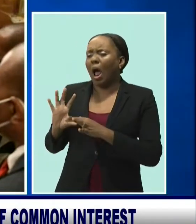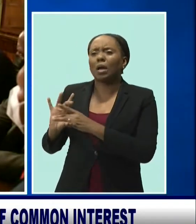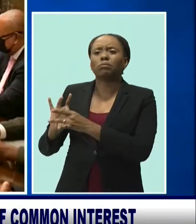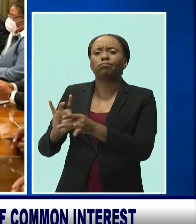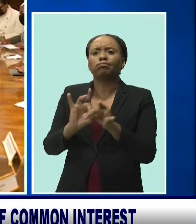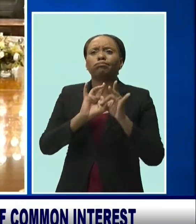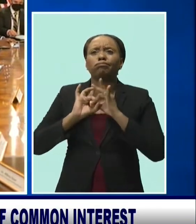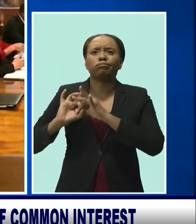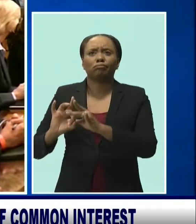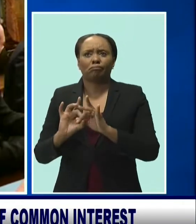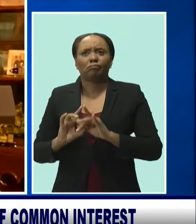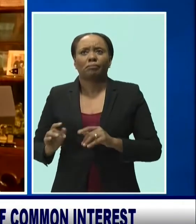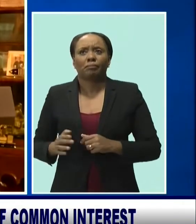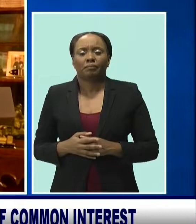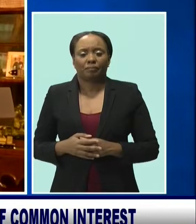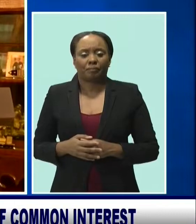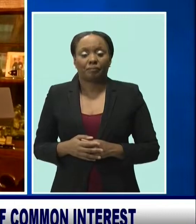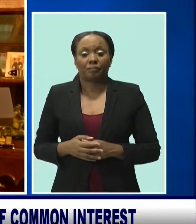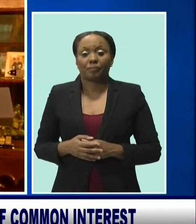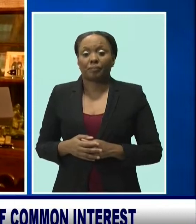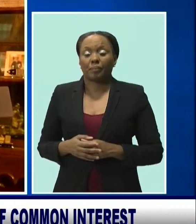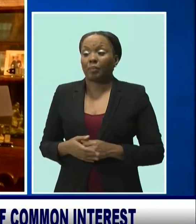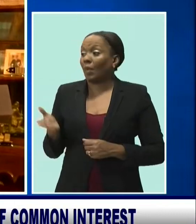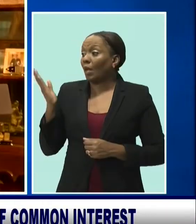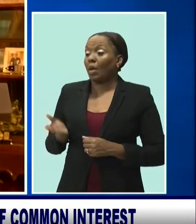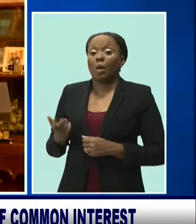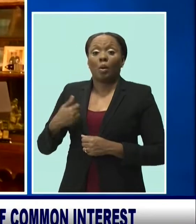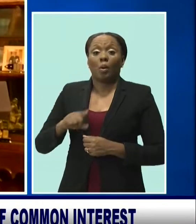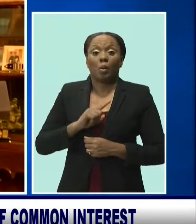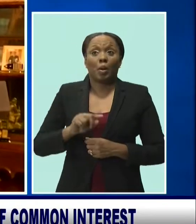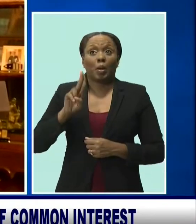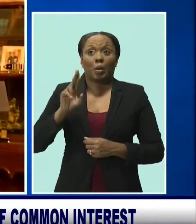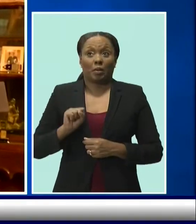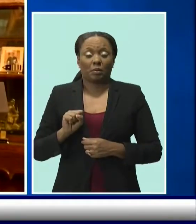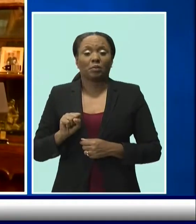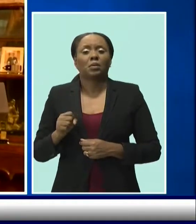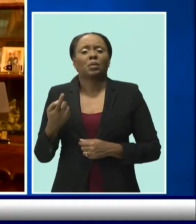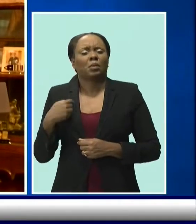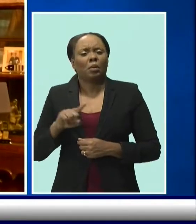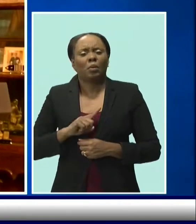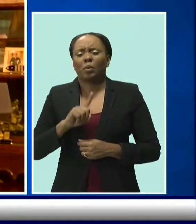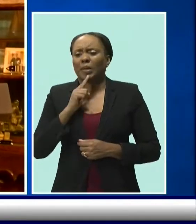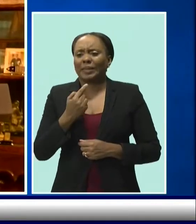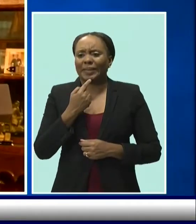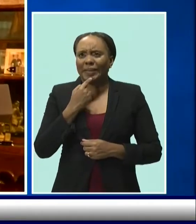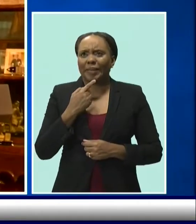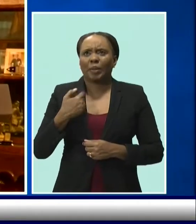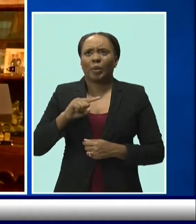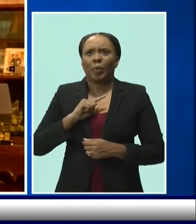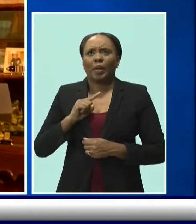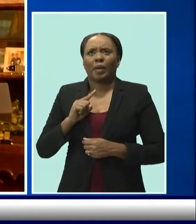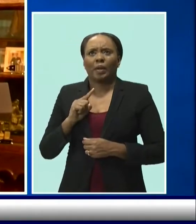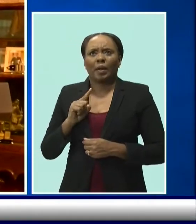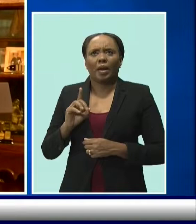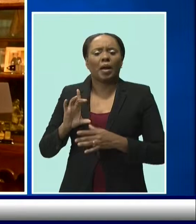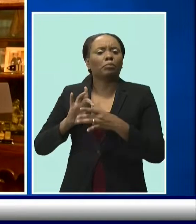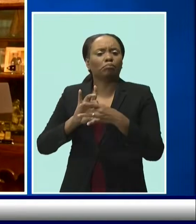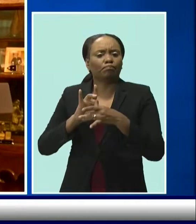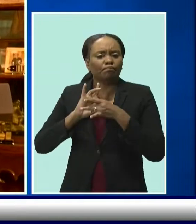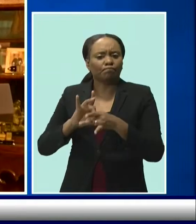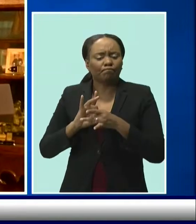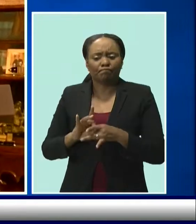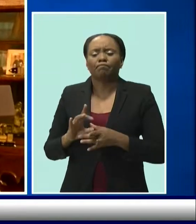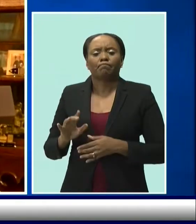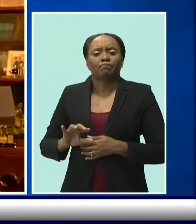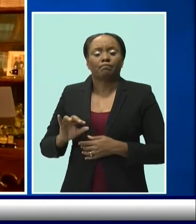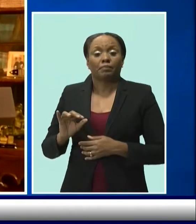before. We take very seriously, as the United States, our membership as neighbors in the Western Hemisphere. And it is in that